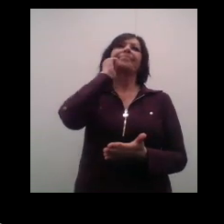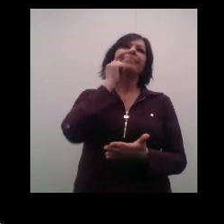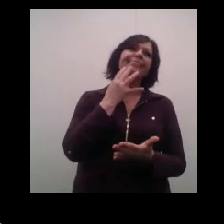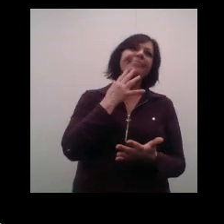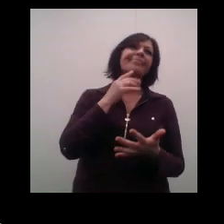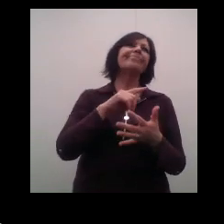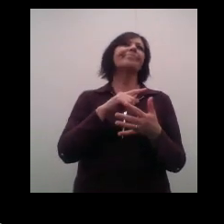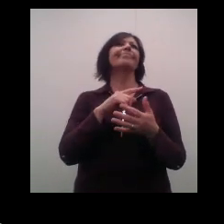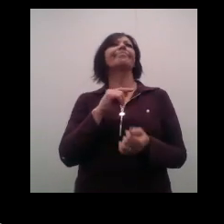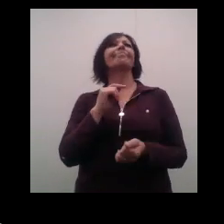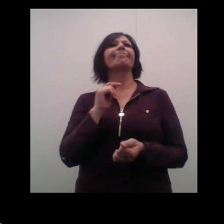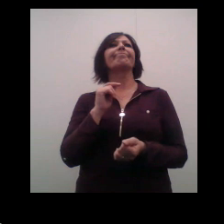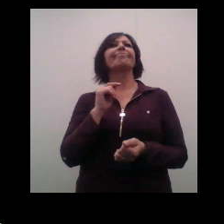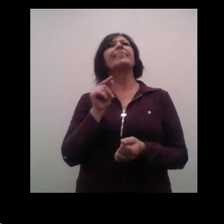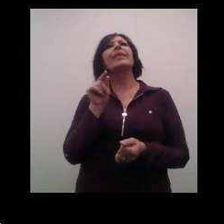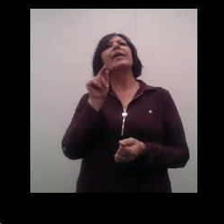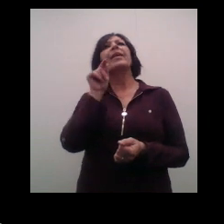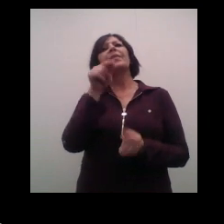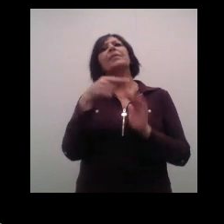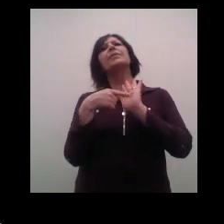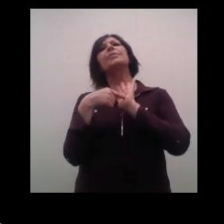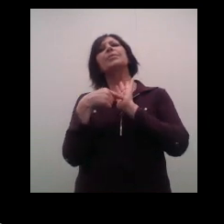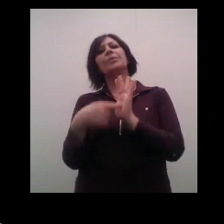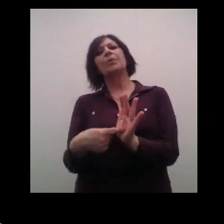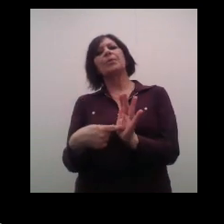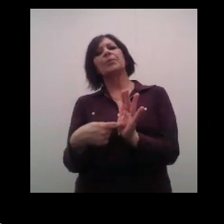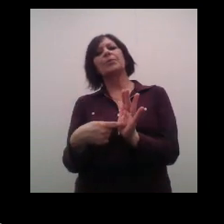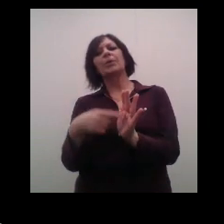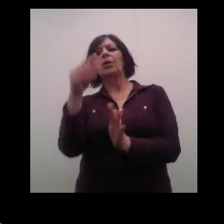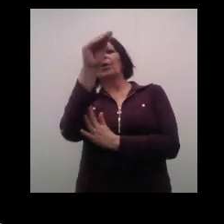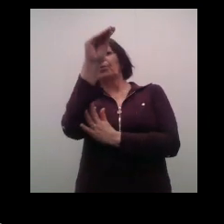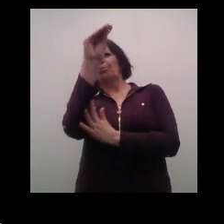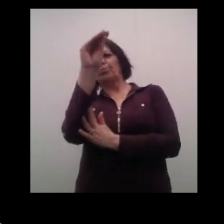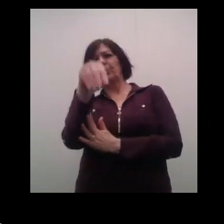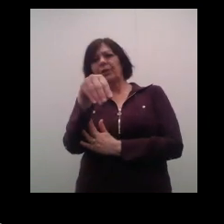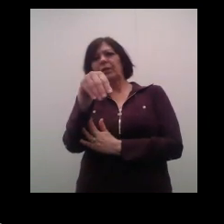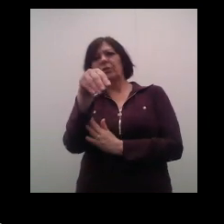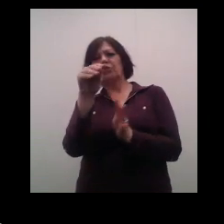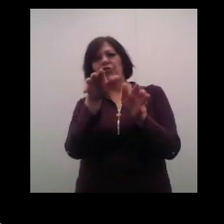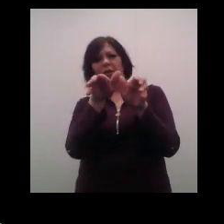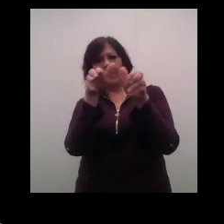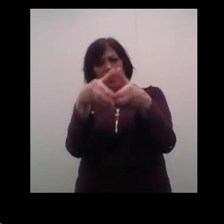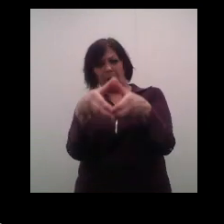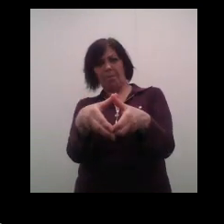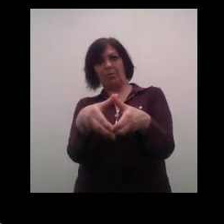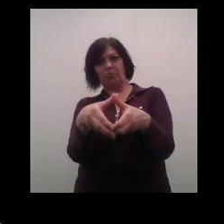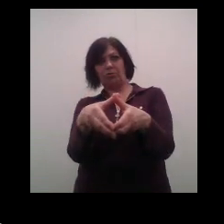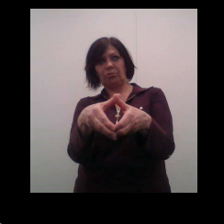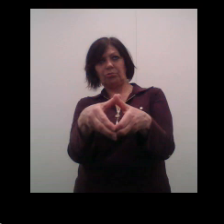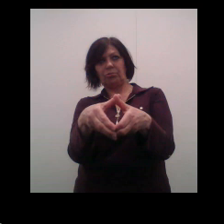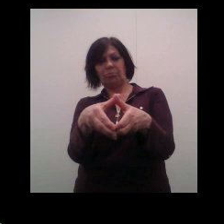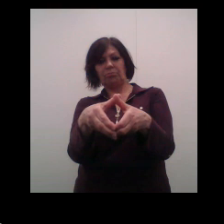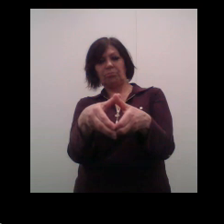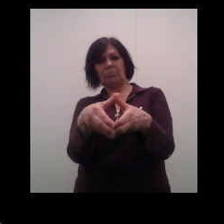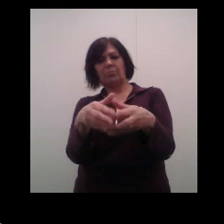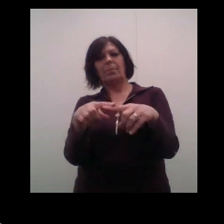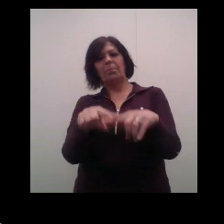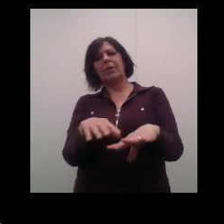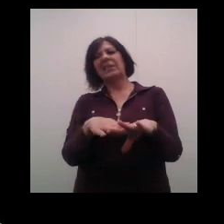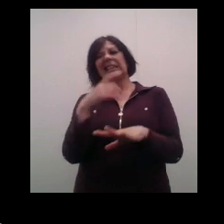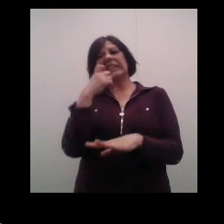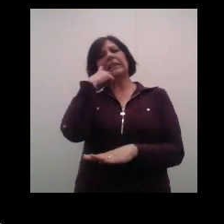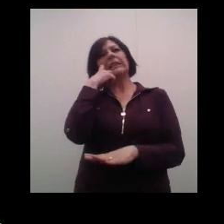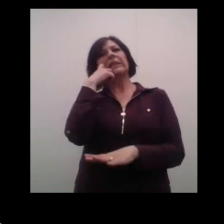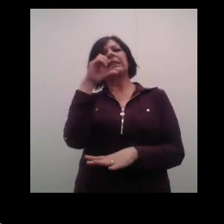ethnicity. This shows the percentage of the population based on the most